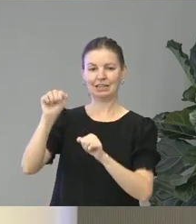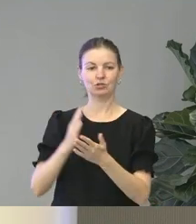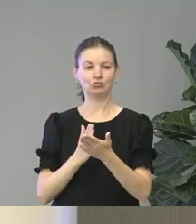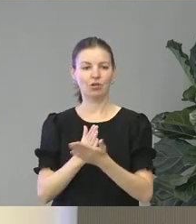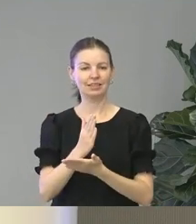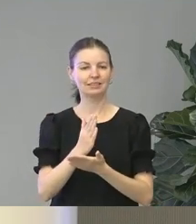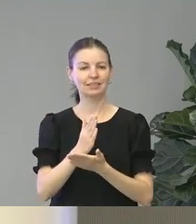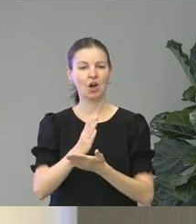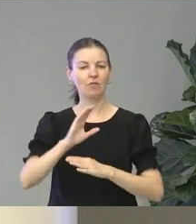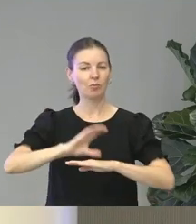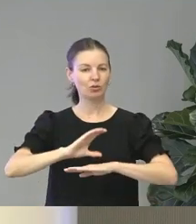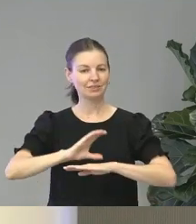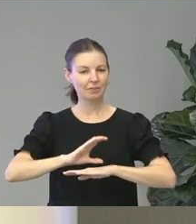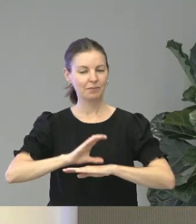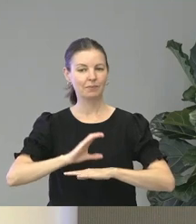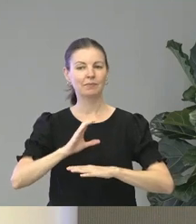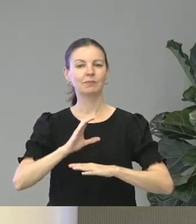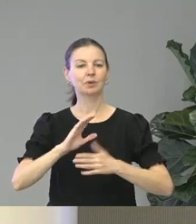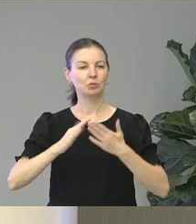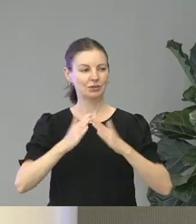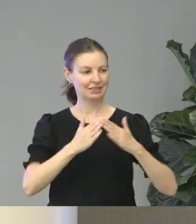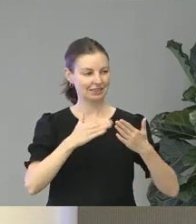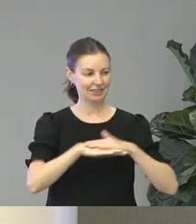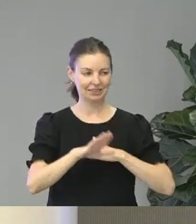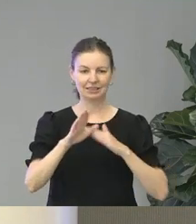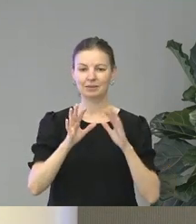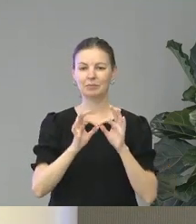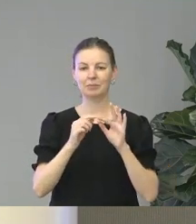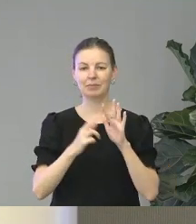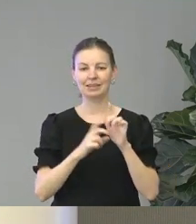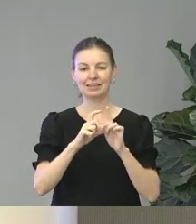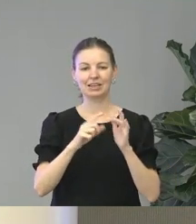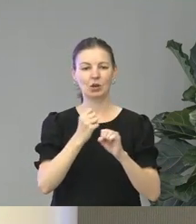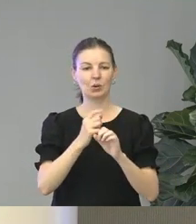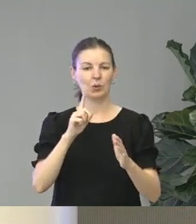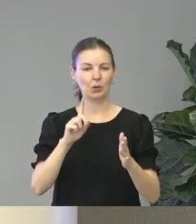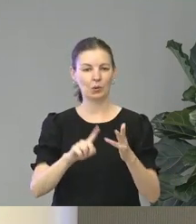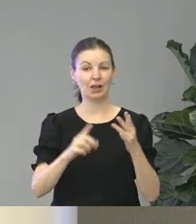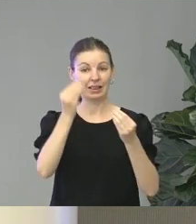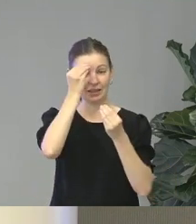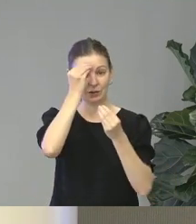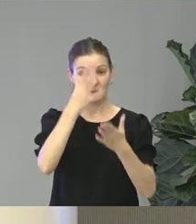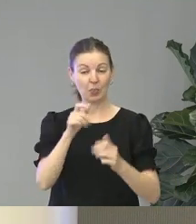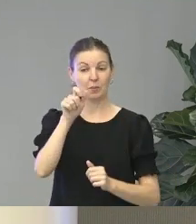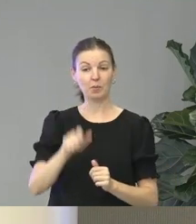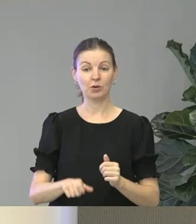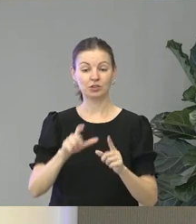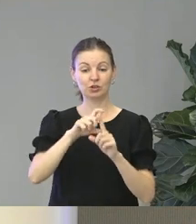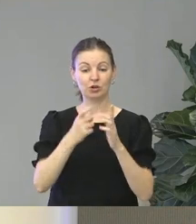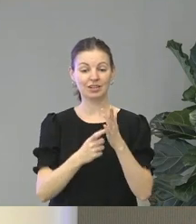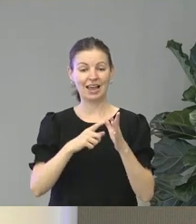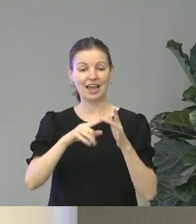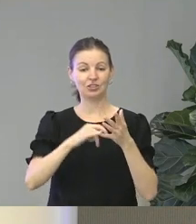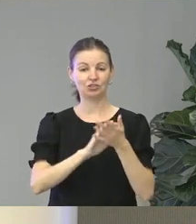community. For people here or online with vision impairment, the person speaking in the video is Dr. Aisha